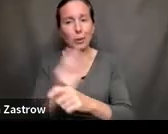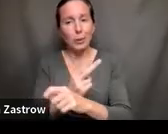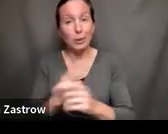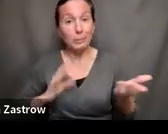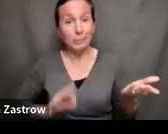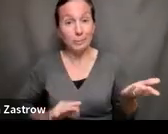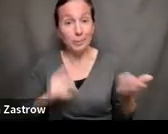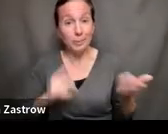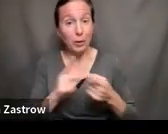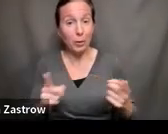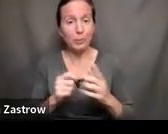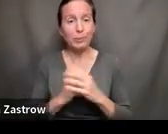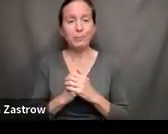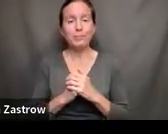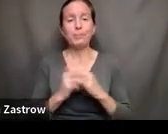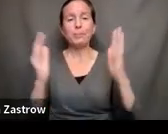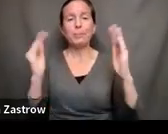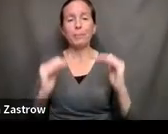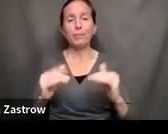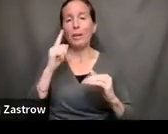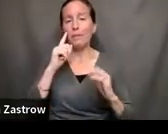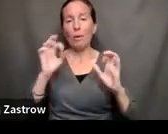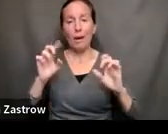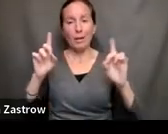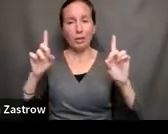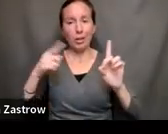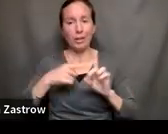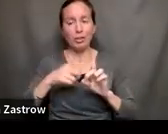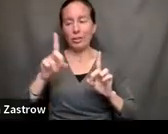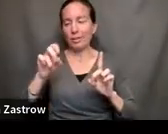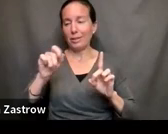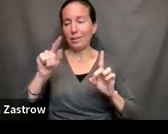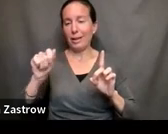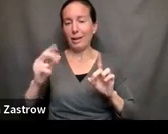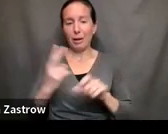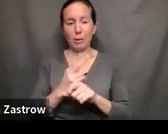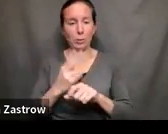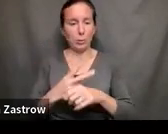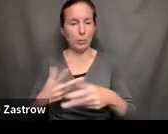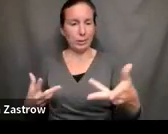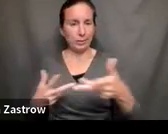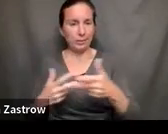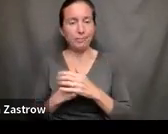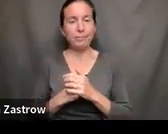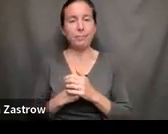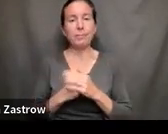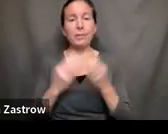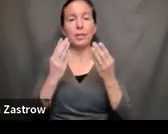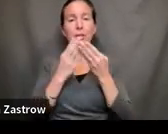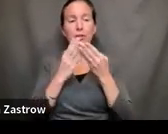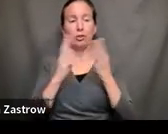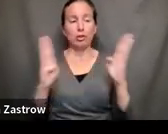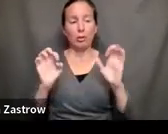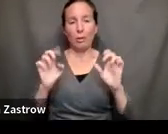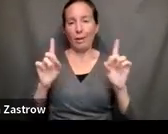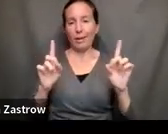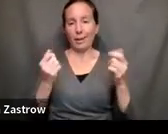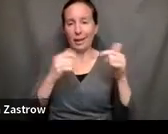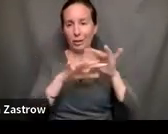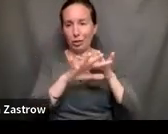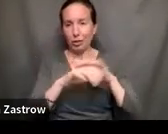So, what about in terms of education? So, in general ed, the data